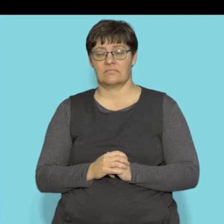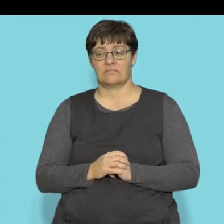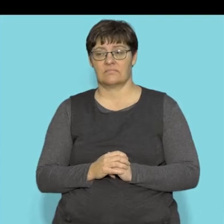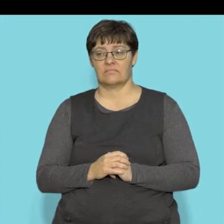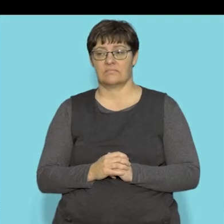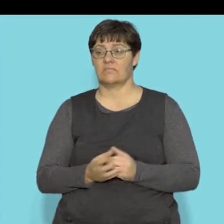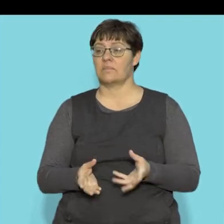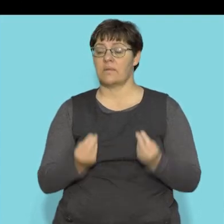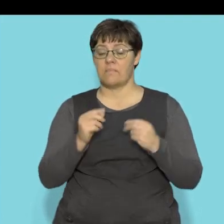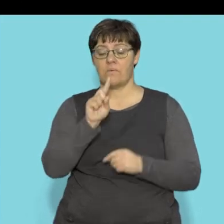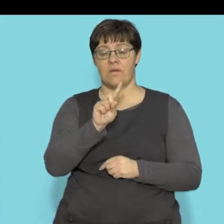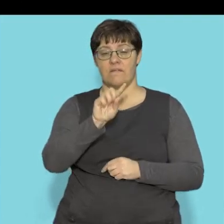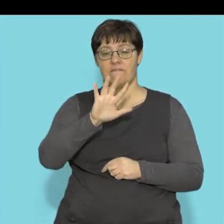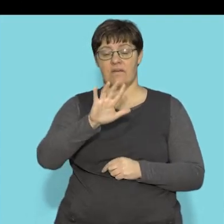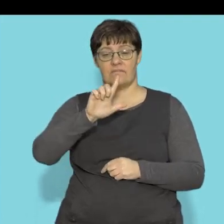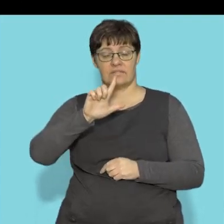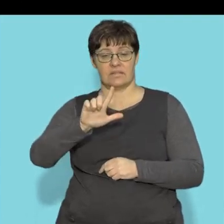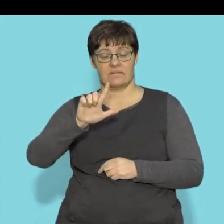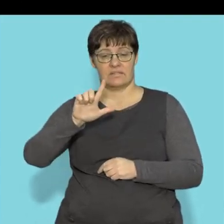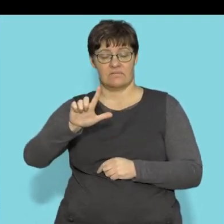which is going to give me